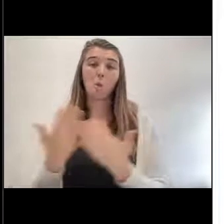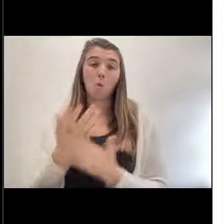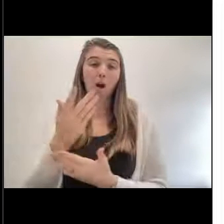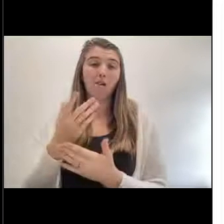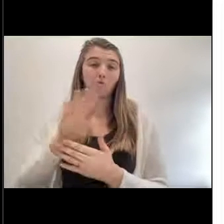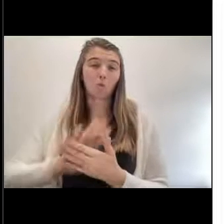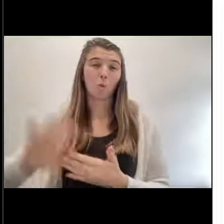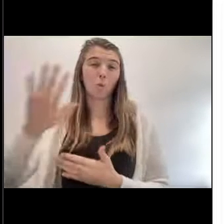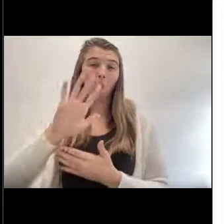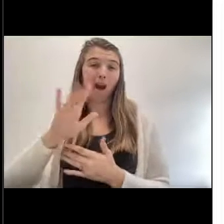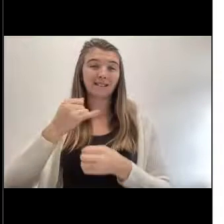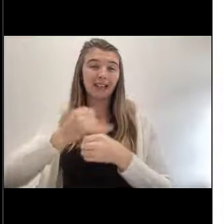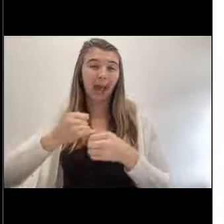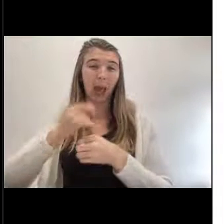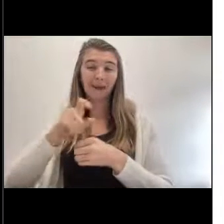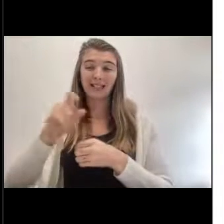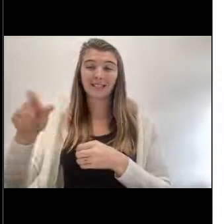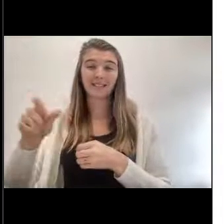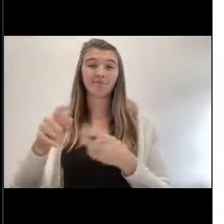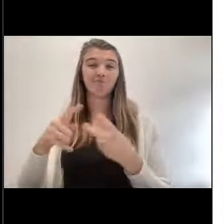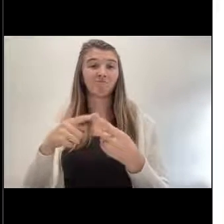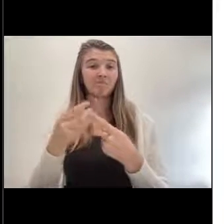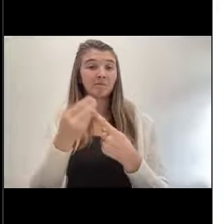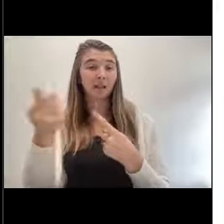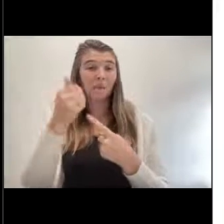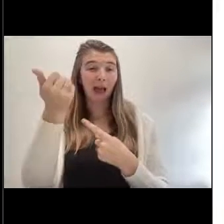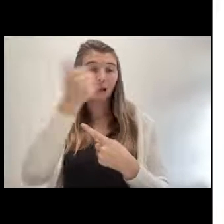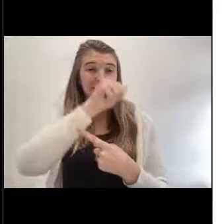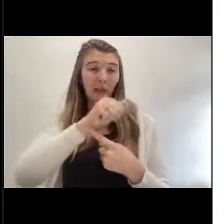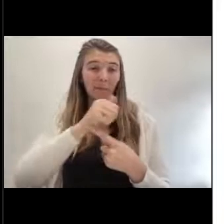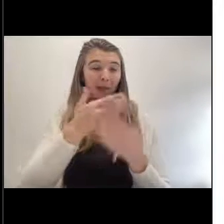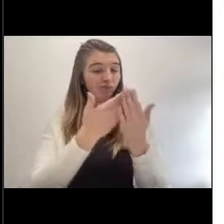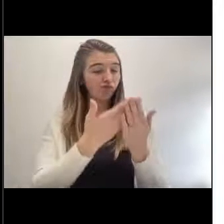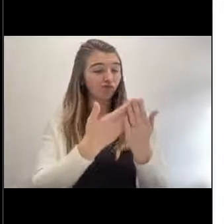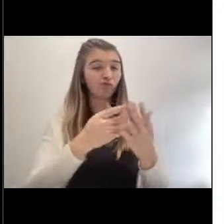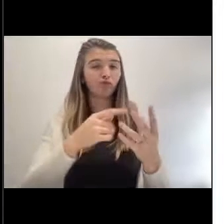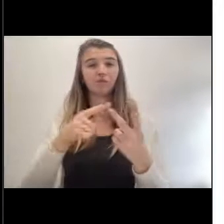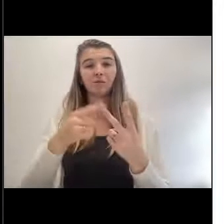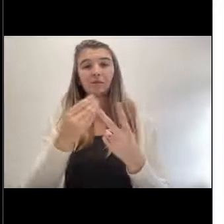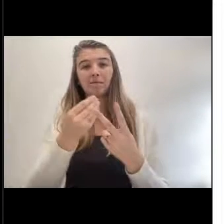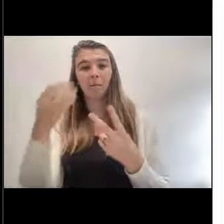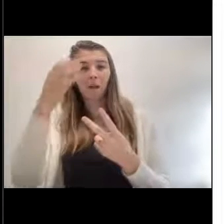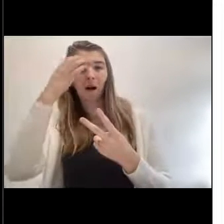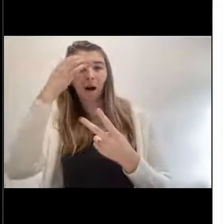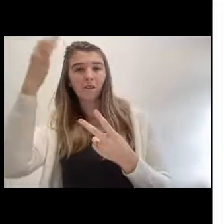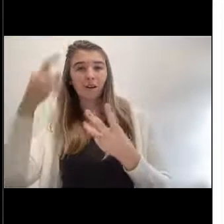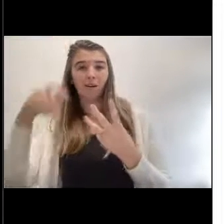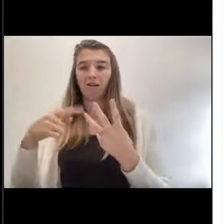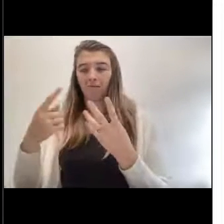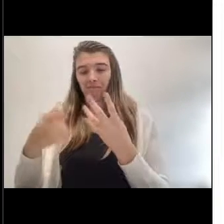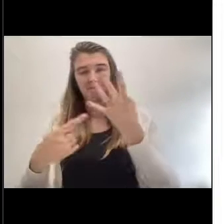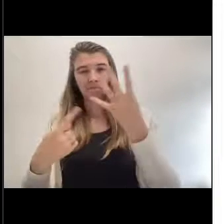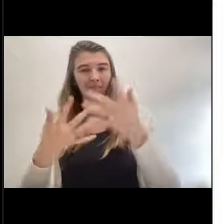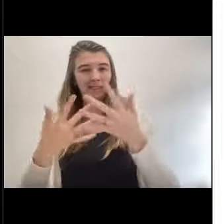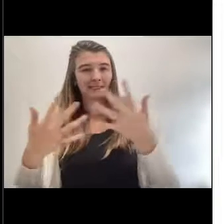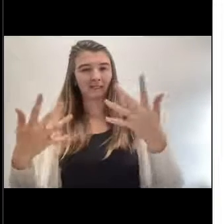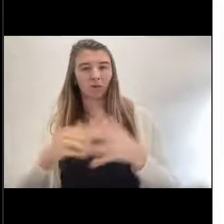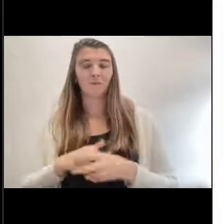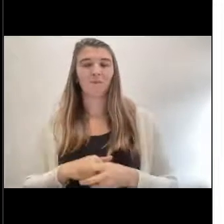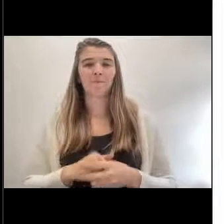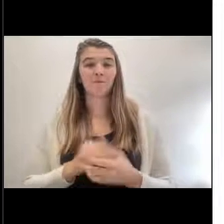academia, industry, government and other sectors. And our policy team works to make sure the best science in chemistry is available for decision